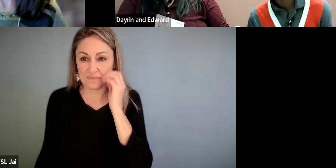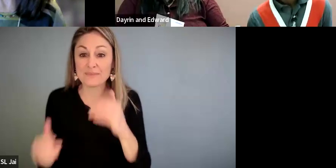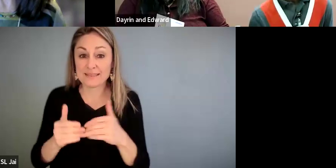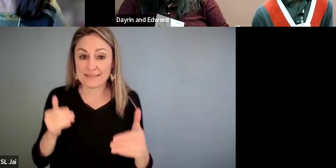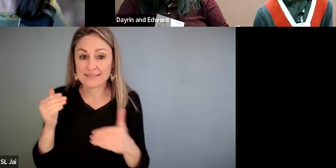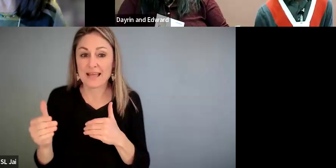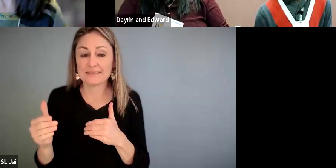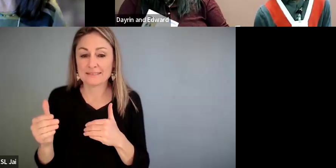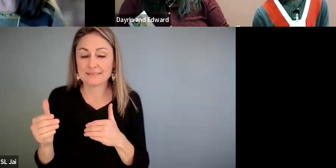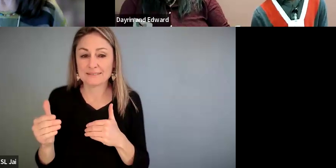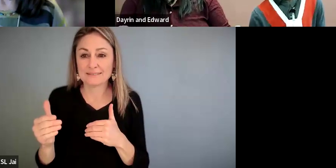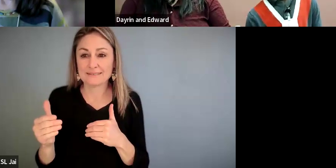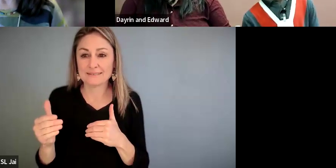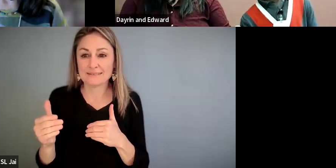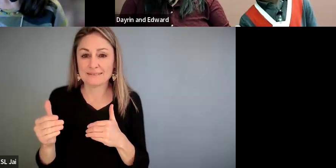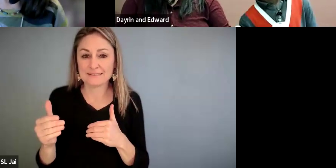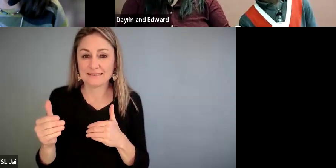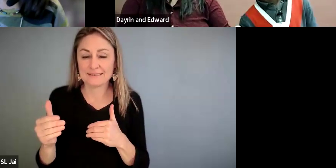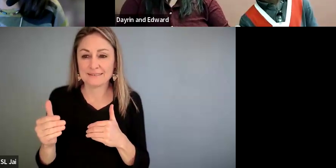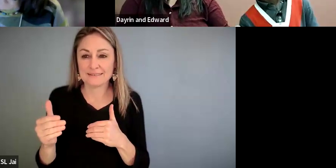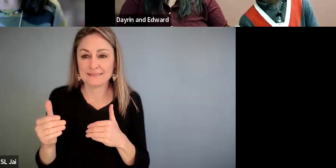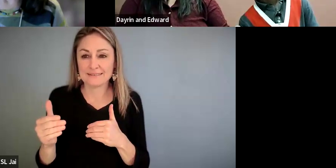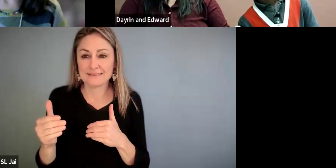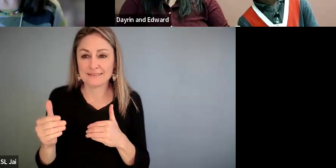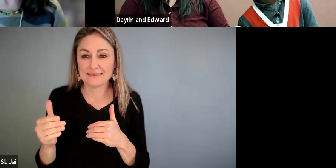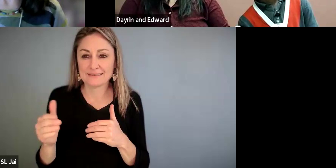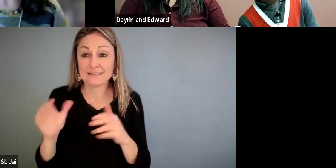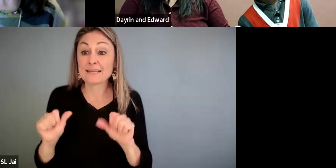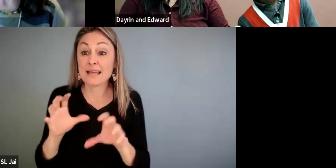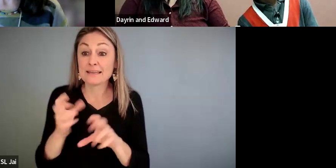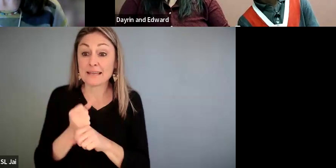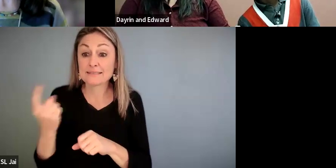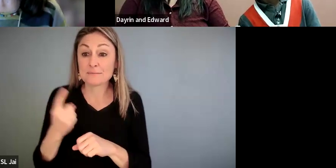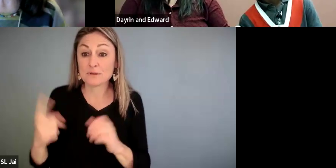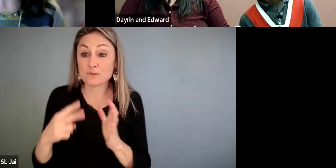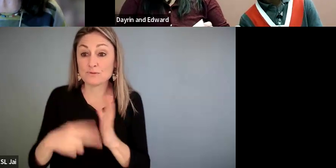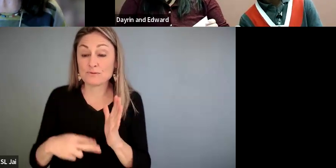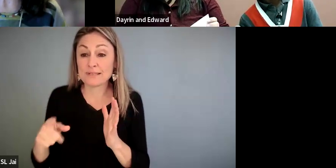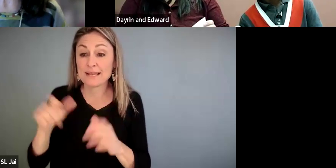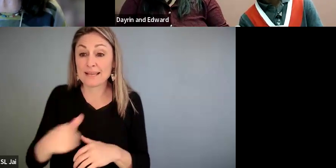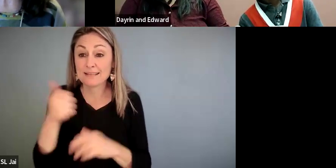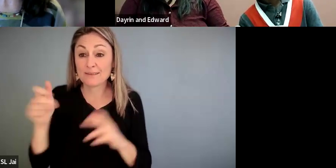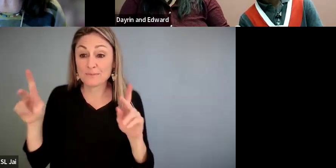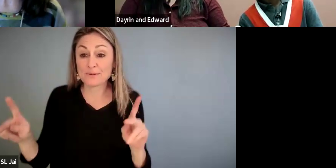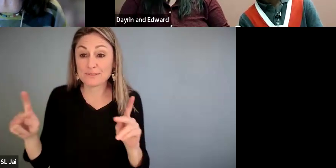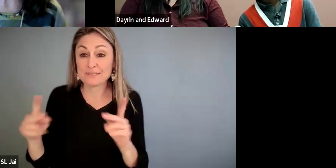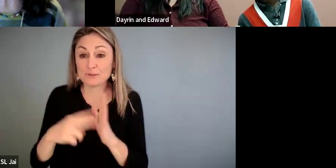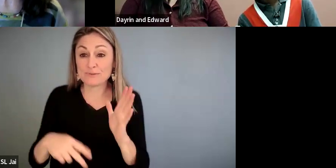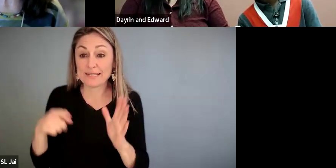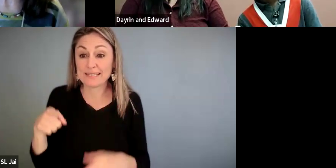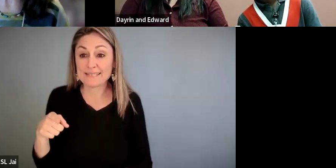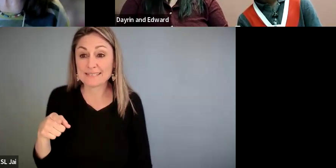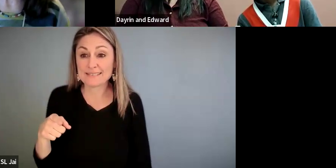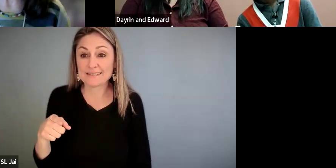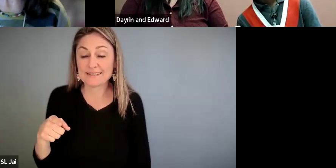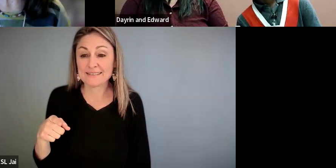Next, speaking of, can I get someone with this? Another person.